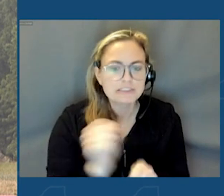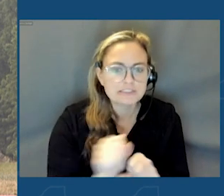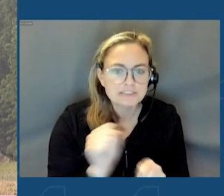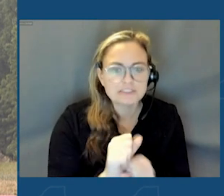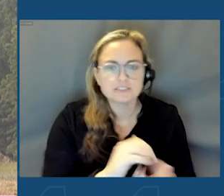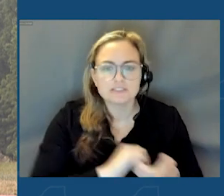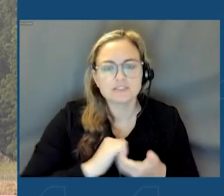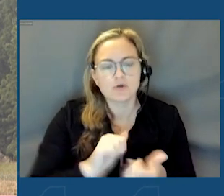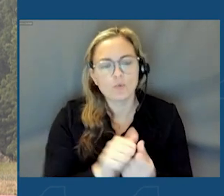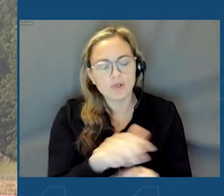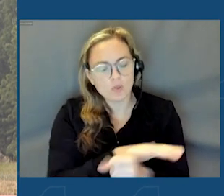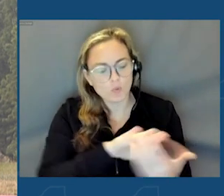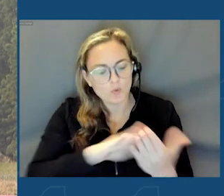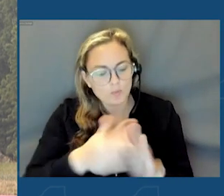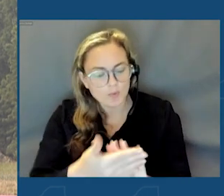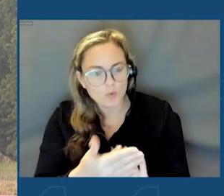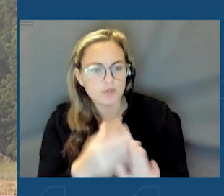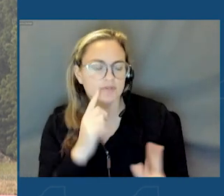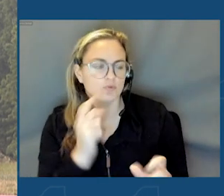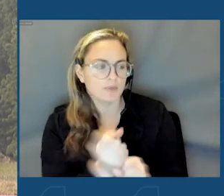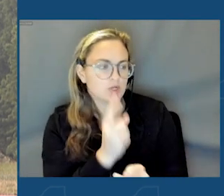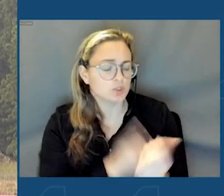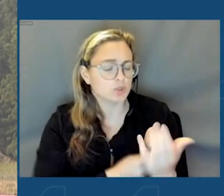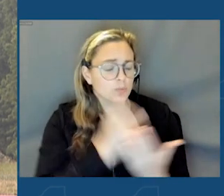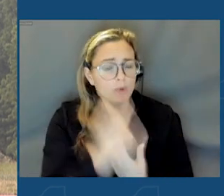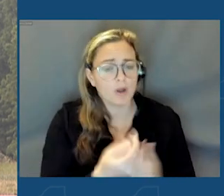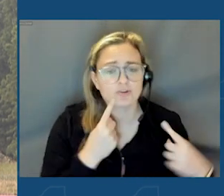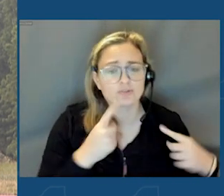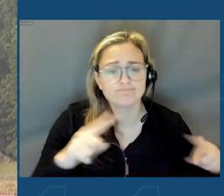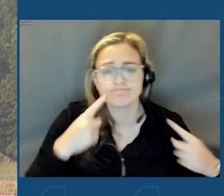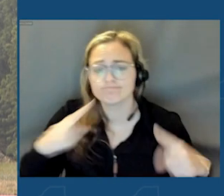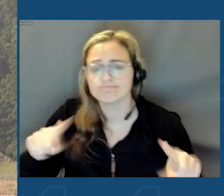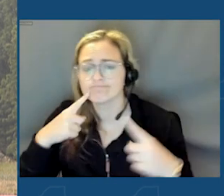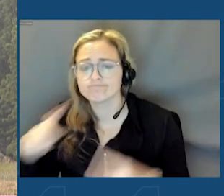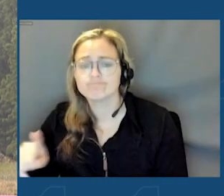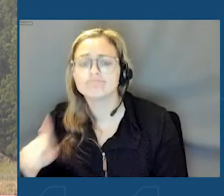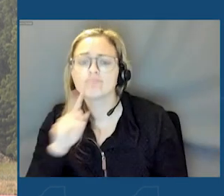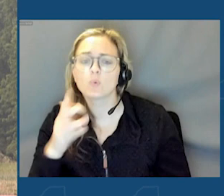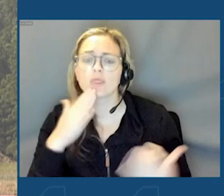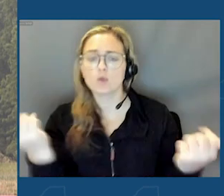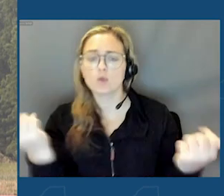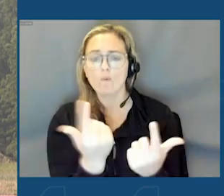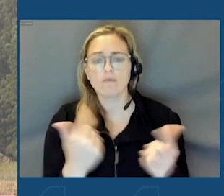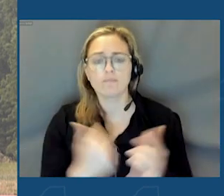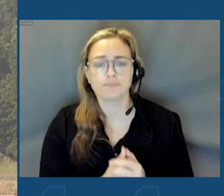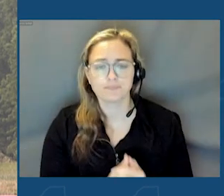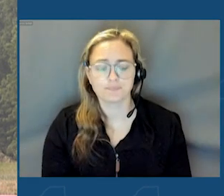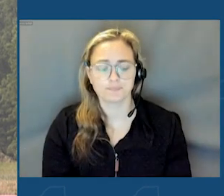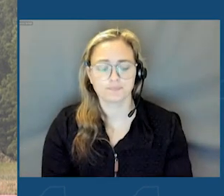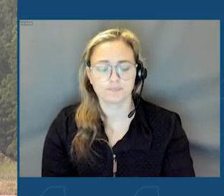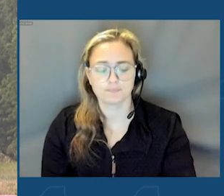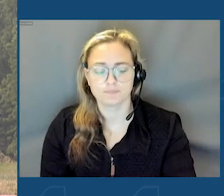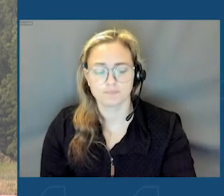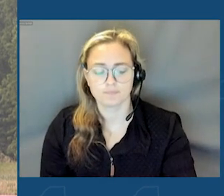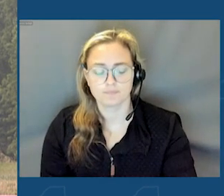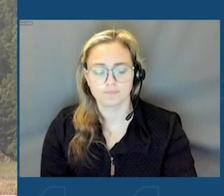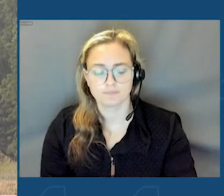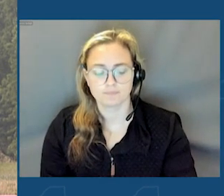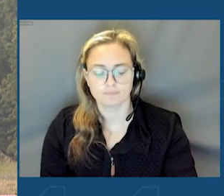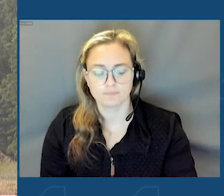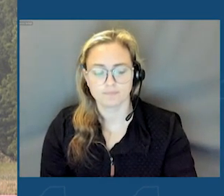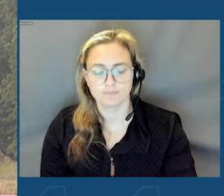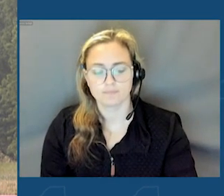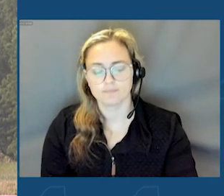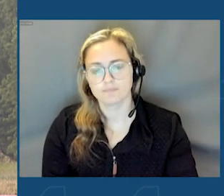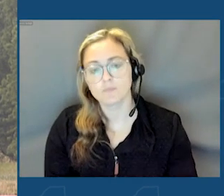local communities to bring the projects that are meritorious to us, I want to thank all of those members as well. We are also